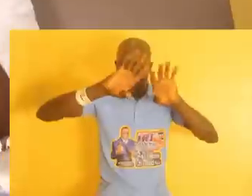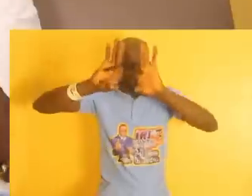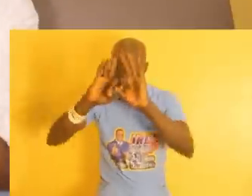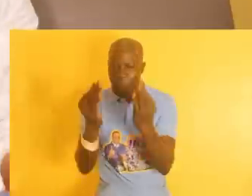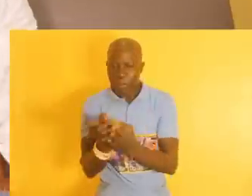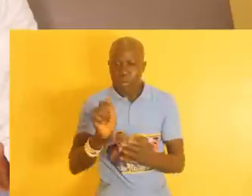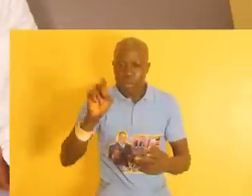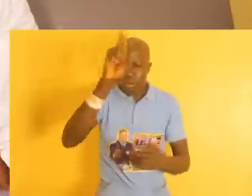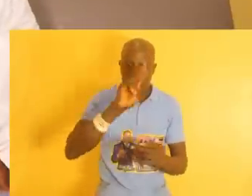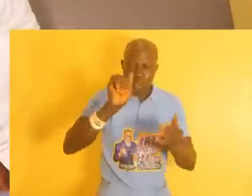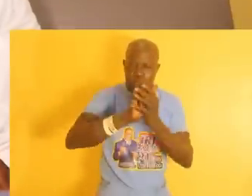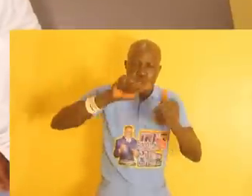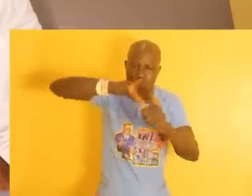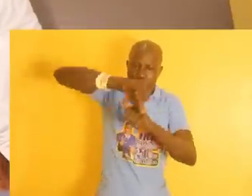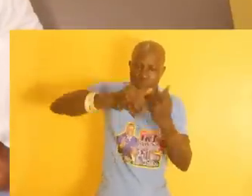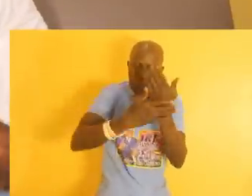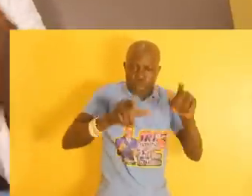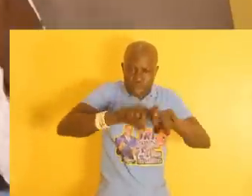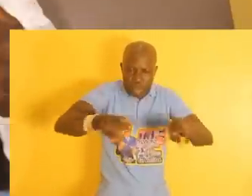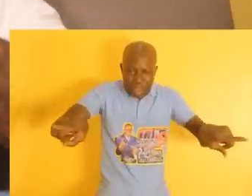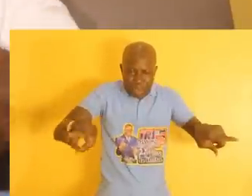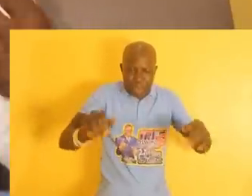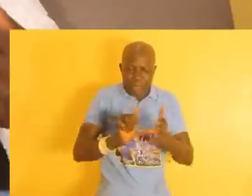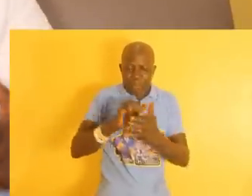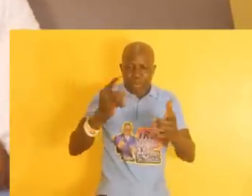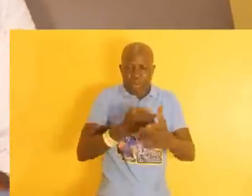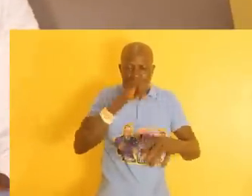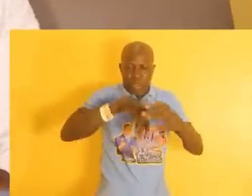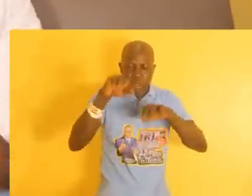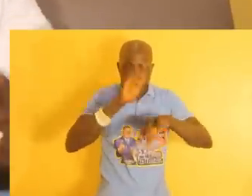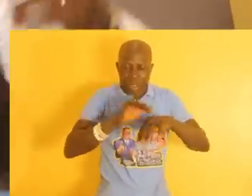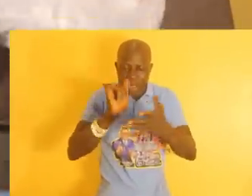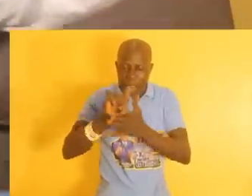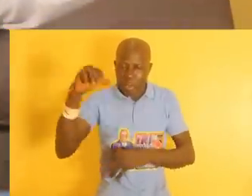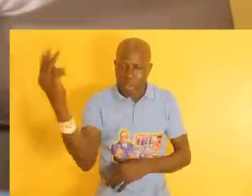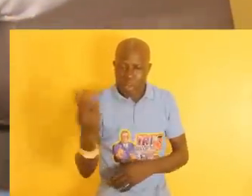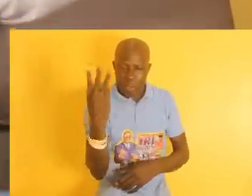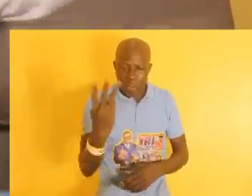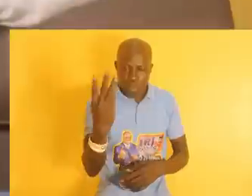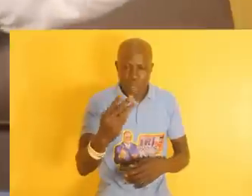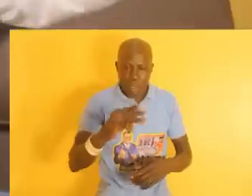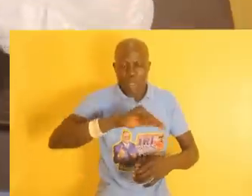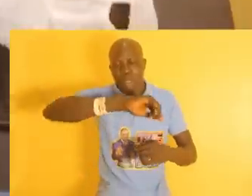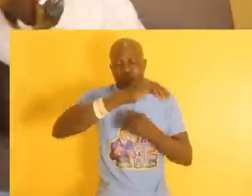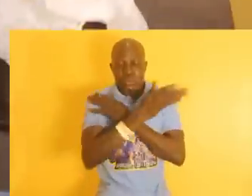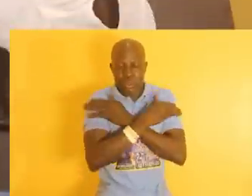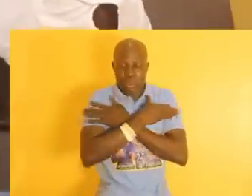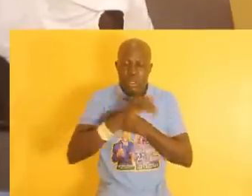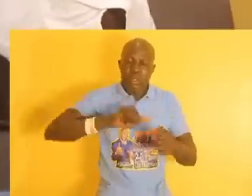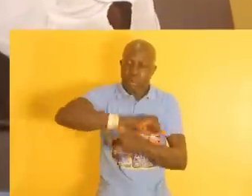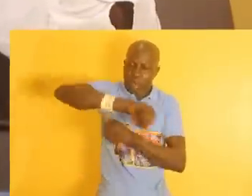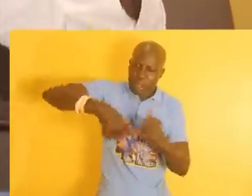oro ya ni soto. We will separate you with her. Akoko e gbo ni ojo Wednesday ba. The first thing that will happen in the Wednesday like this. La man ta oro. We